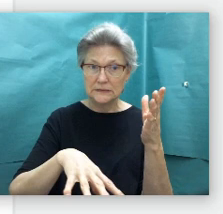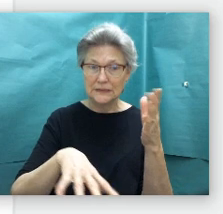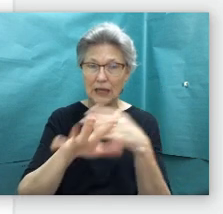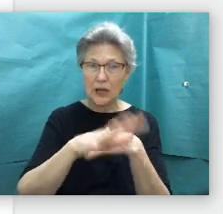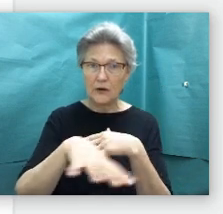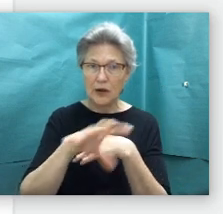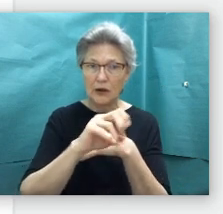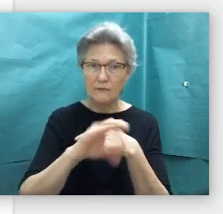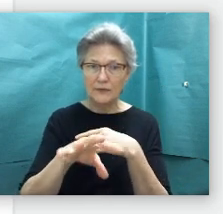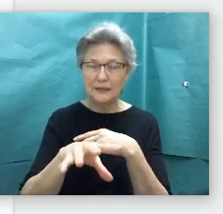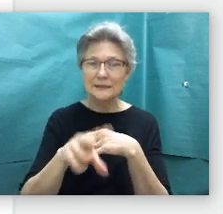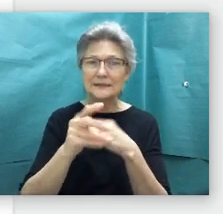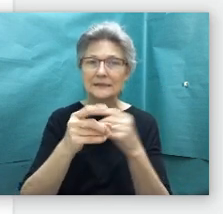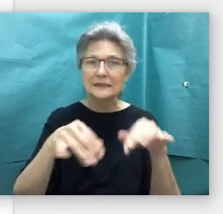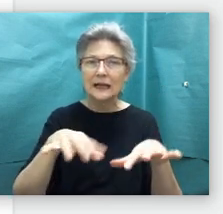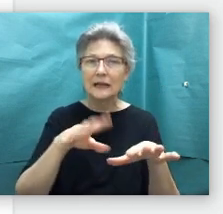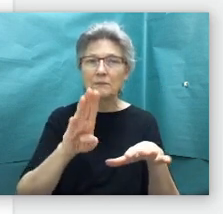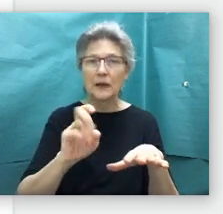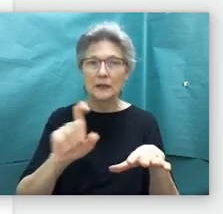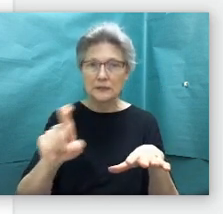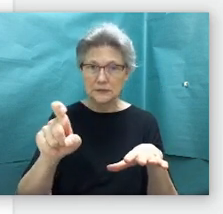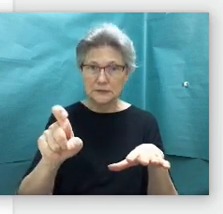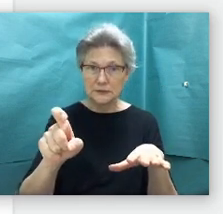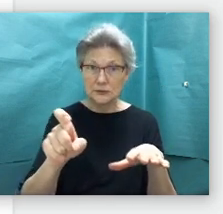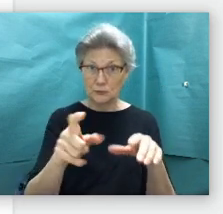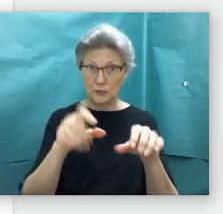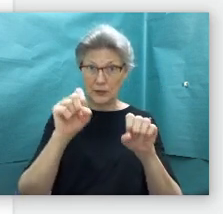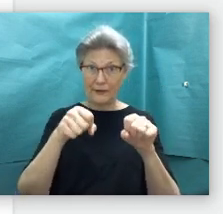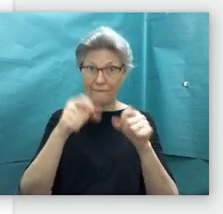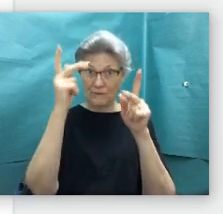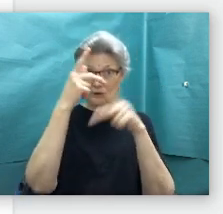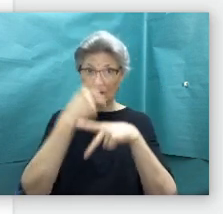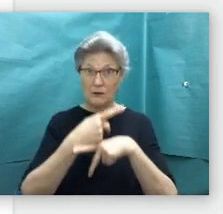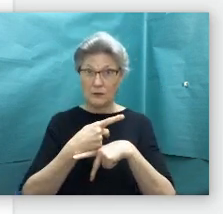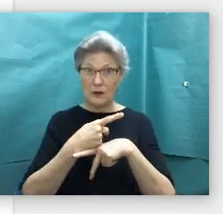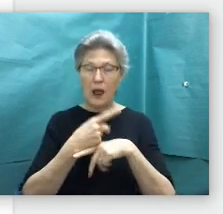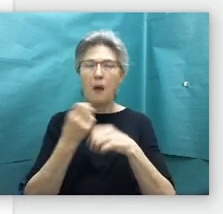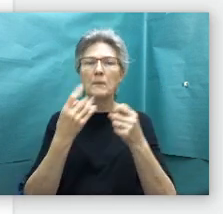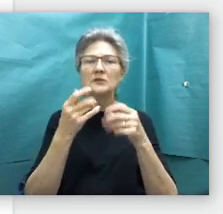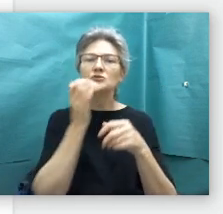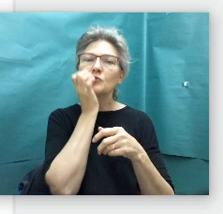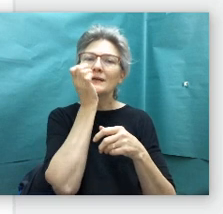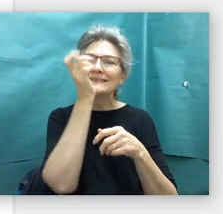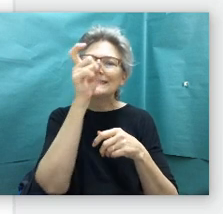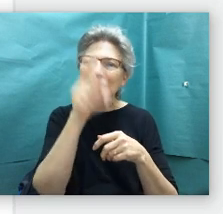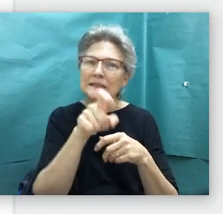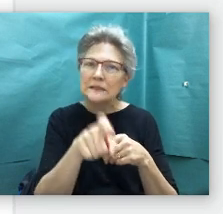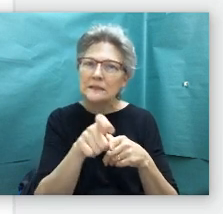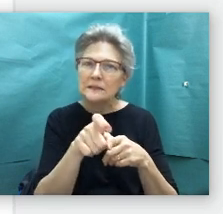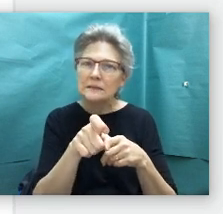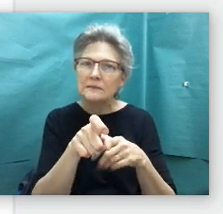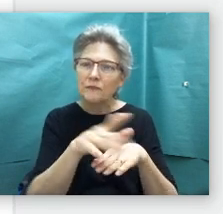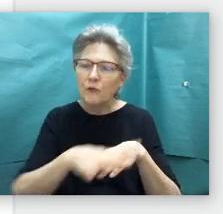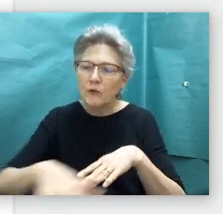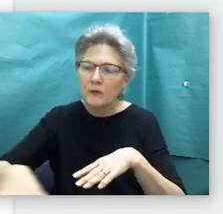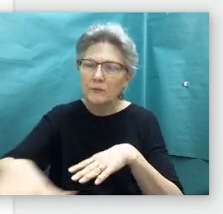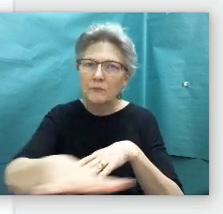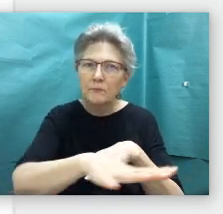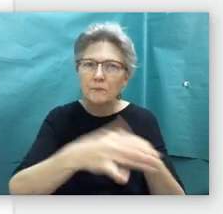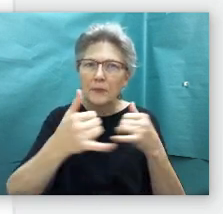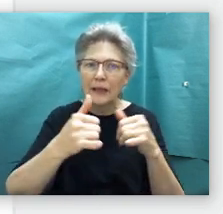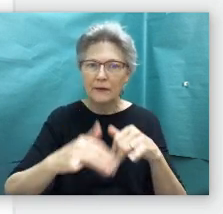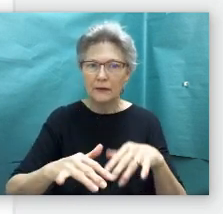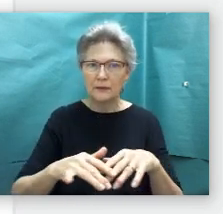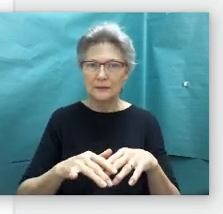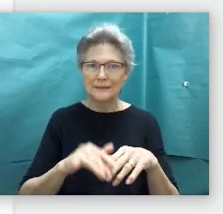the area of the sandbox so that we can figure out how much grass we need, because we know that